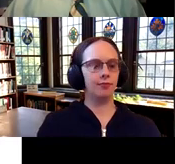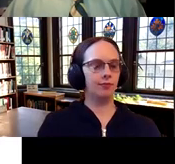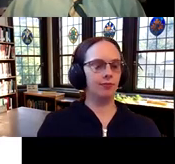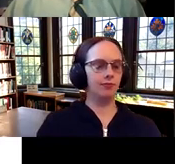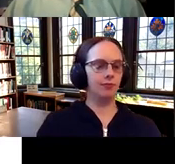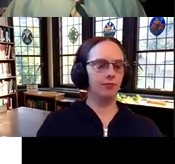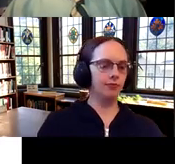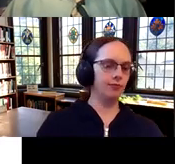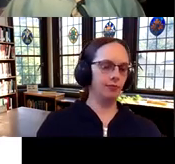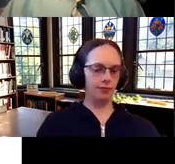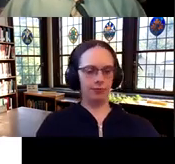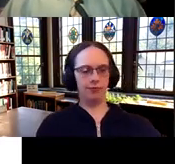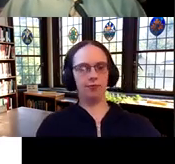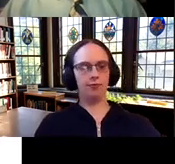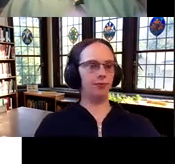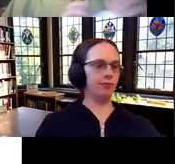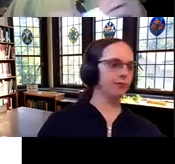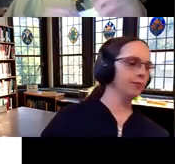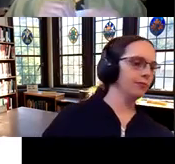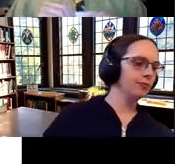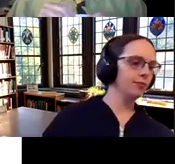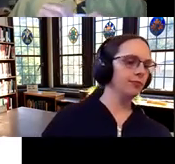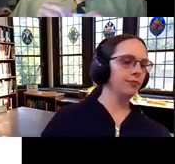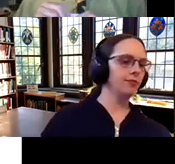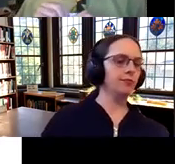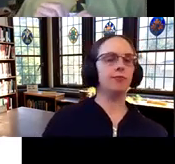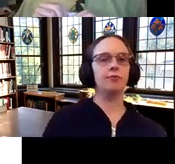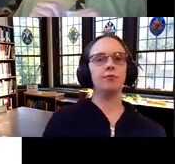history, 186 years.